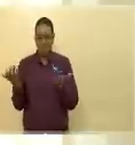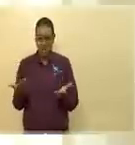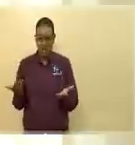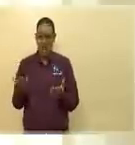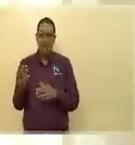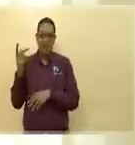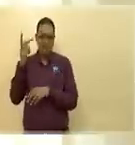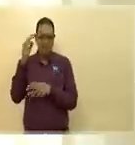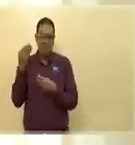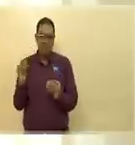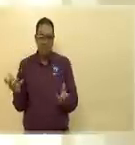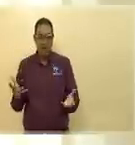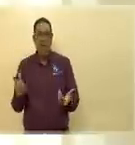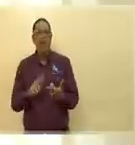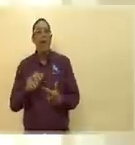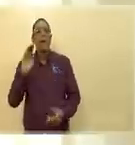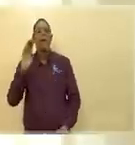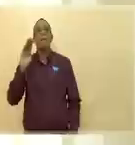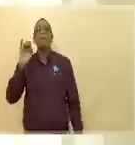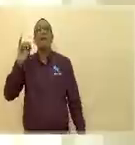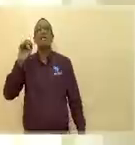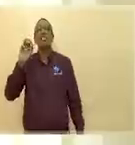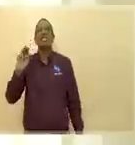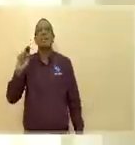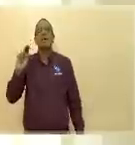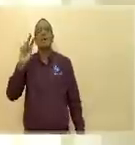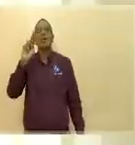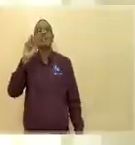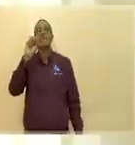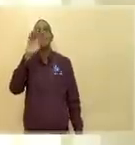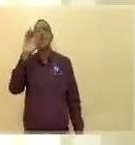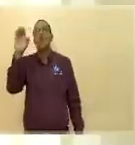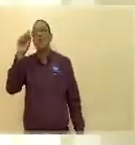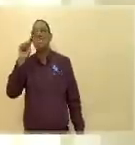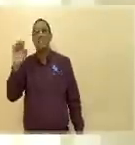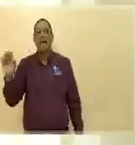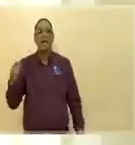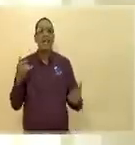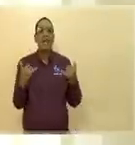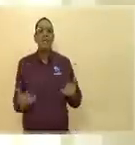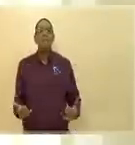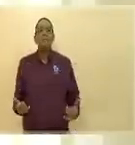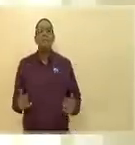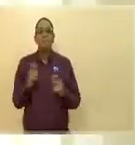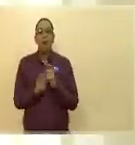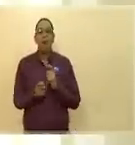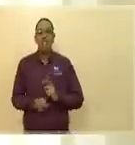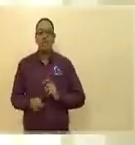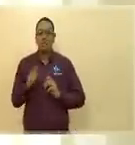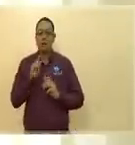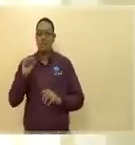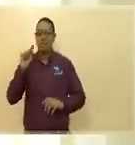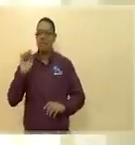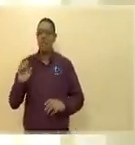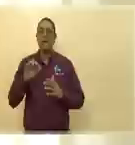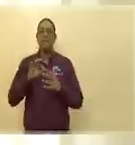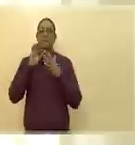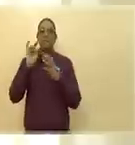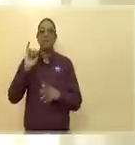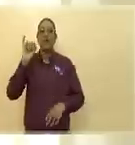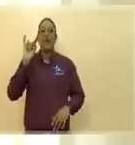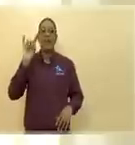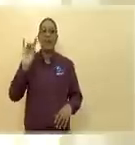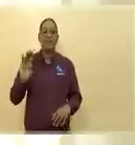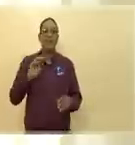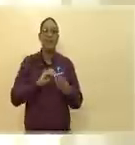Mr. Benjamin Rosett, the Modernization of State Specialist at the Inter-American Development Bank